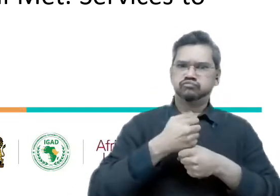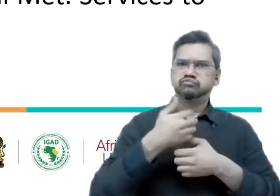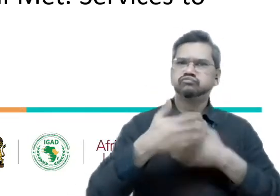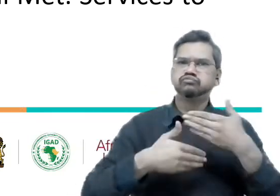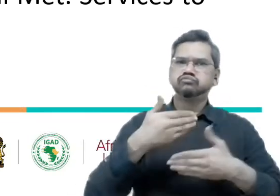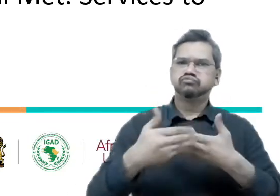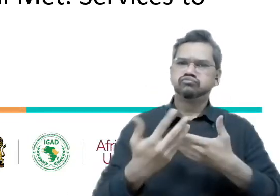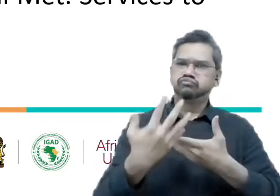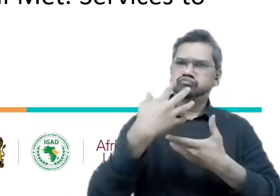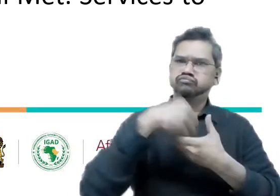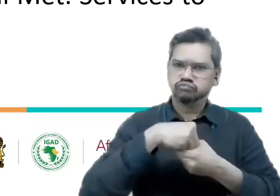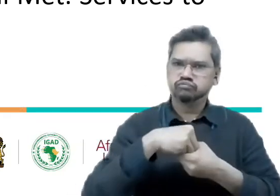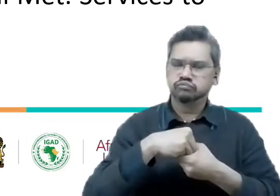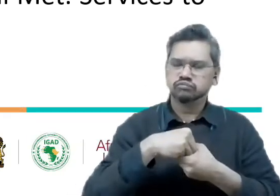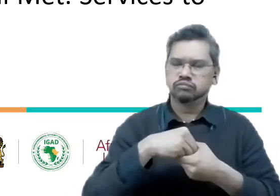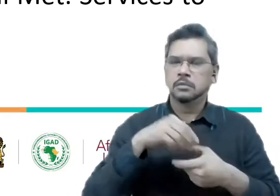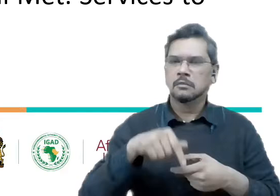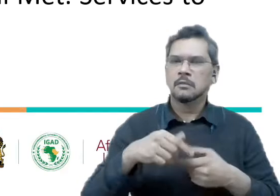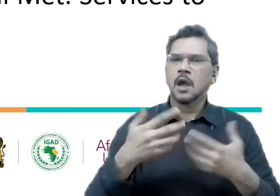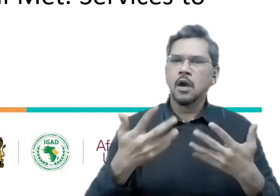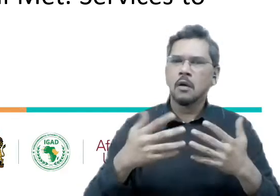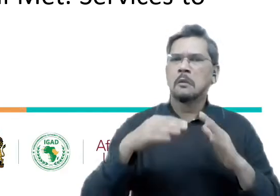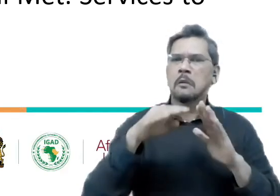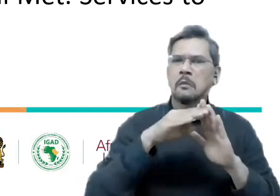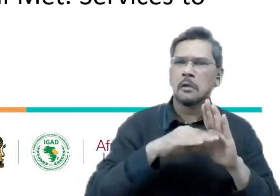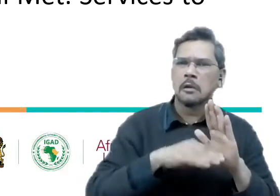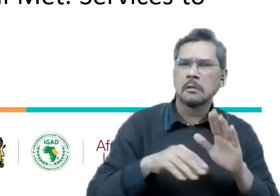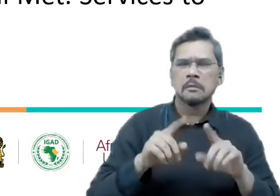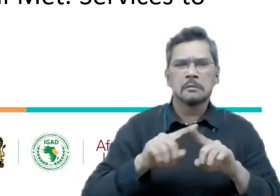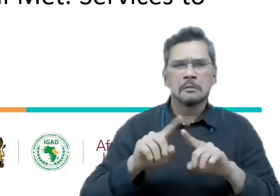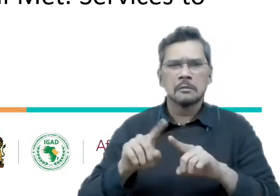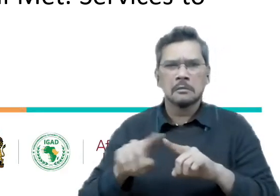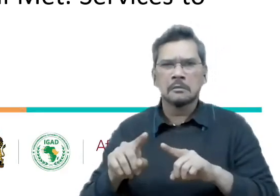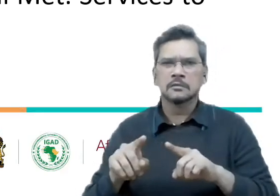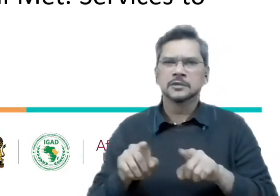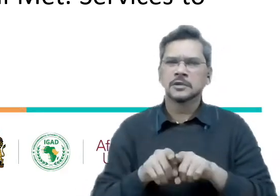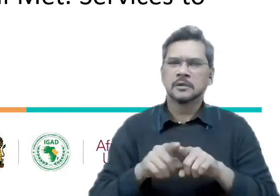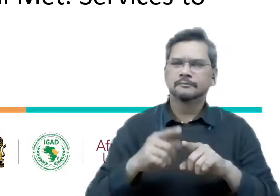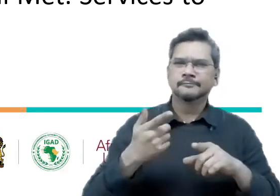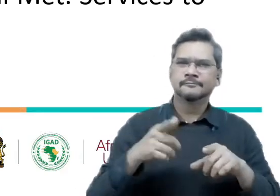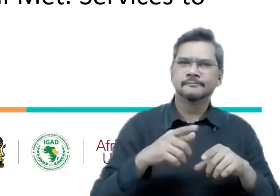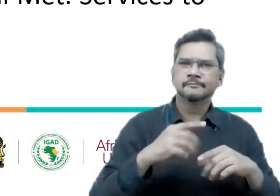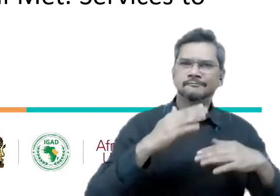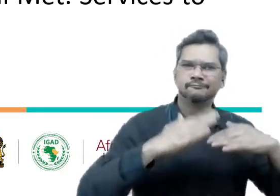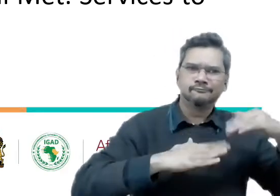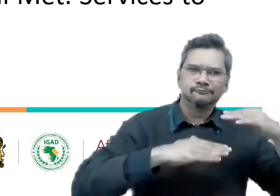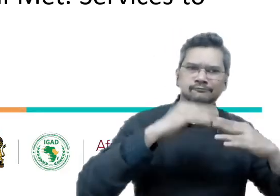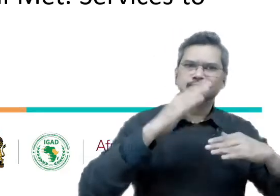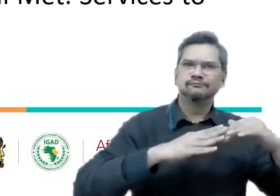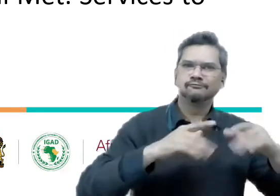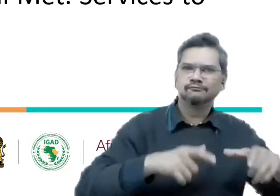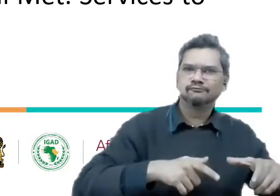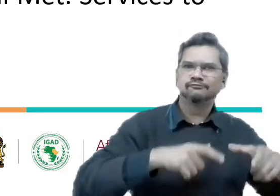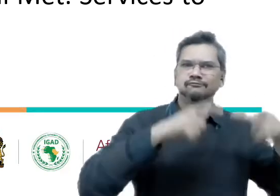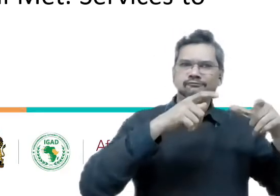programs that were in place, such as the Building Disaster Resilient to Natural Hazard in Sub-Saharan Africa region, countries